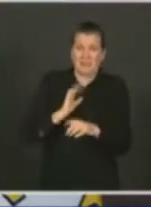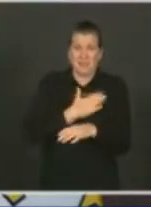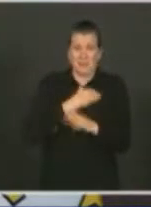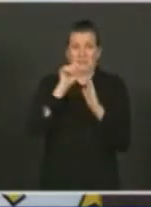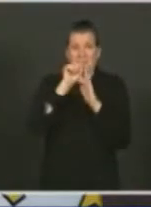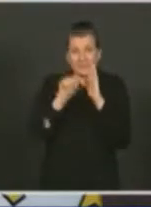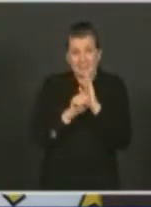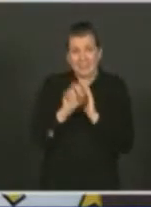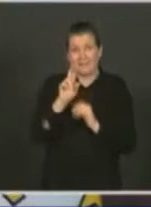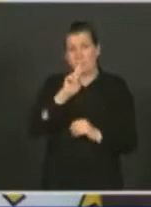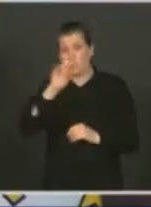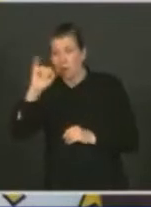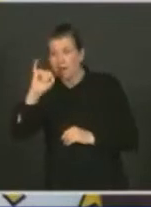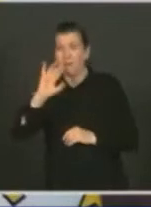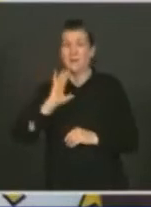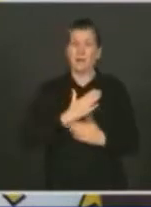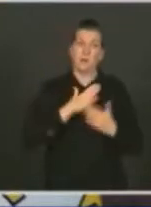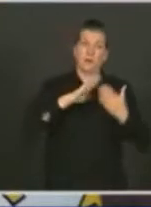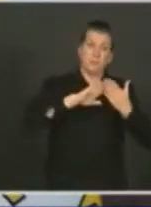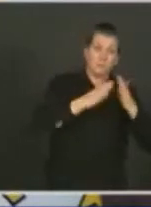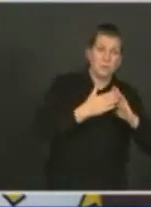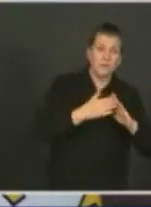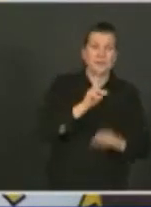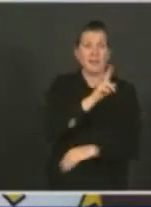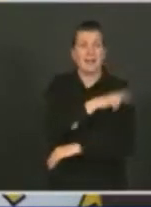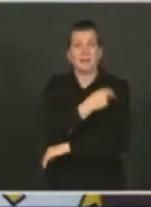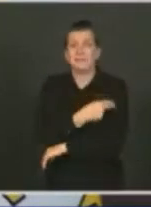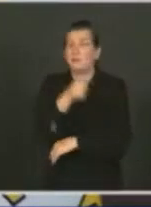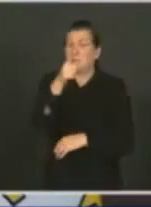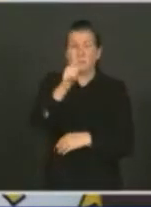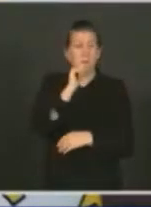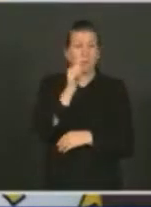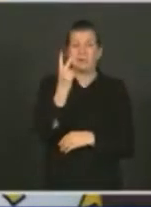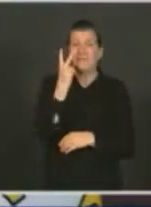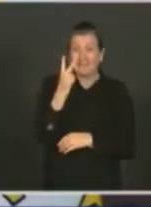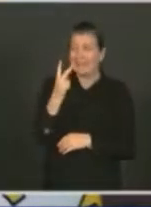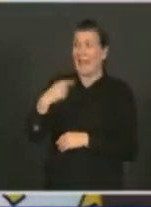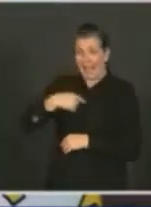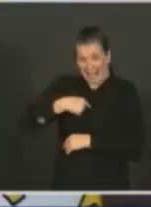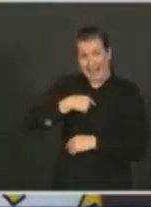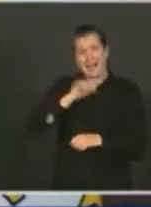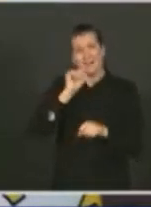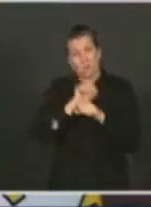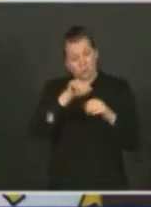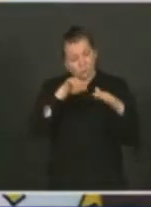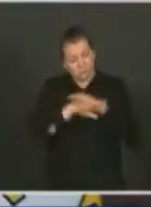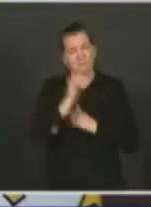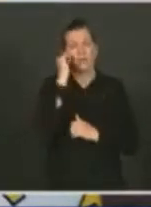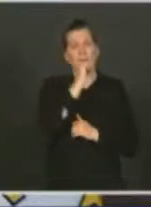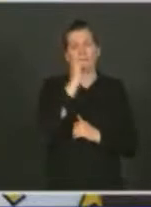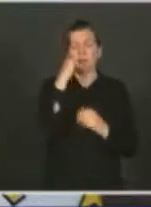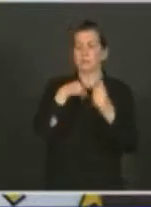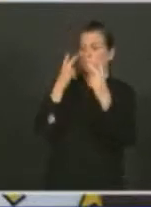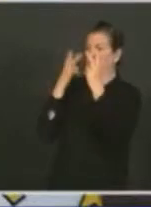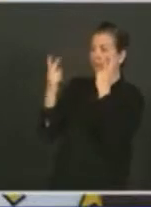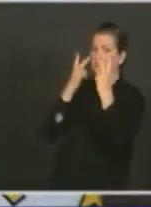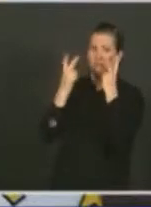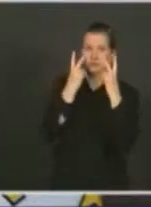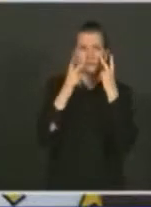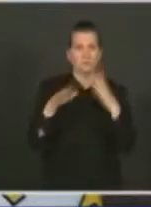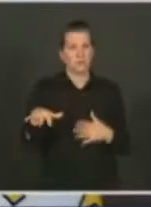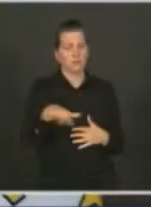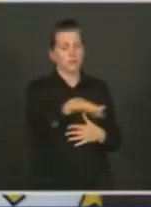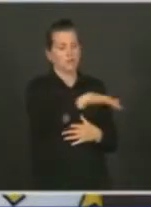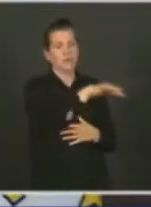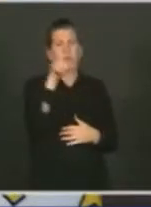people. We in your hospitals are seeing the effects of this every day. My team and our teams in the emergency departments around the state, we are